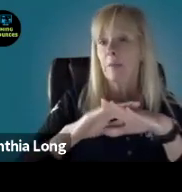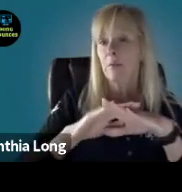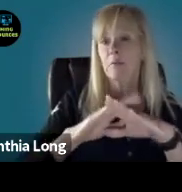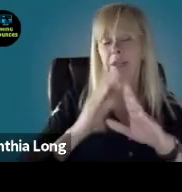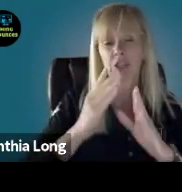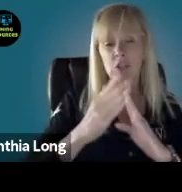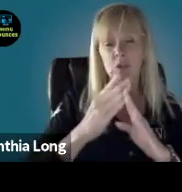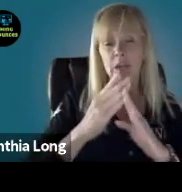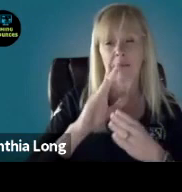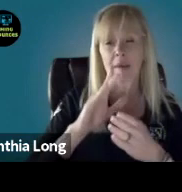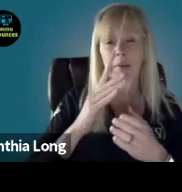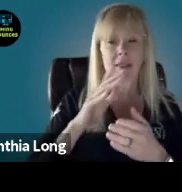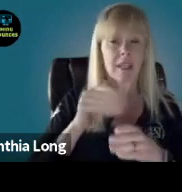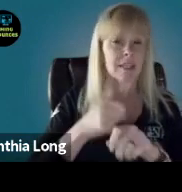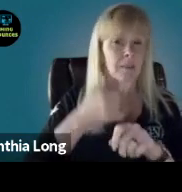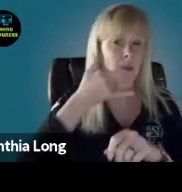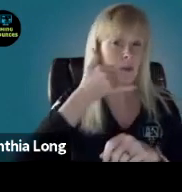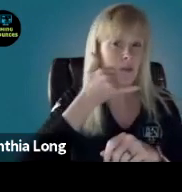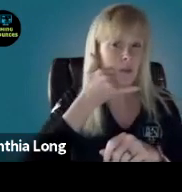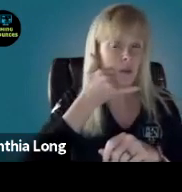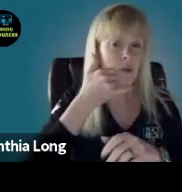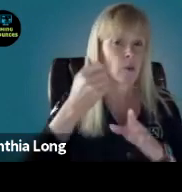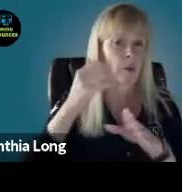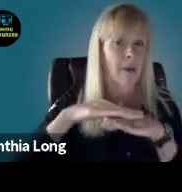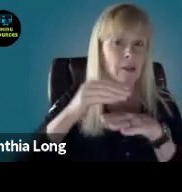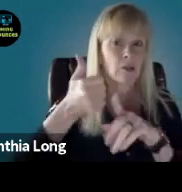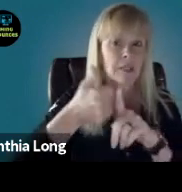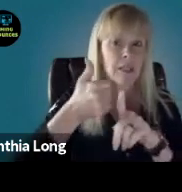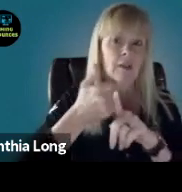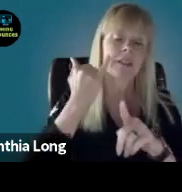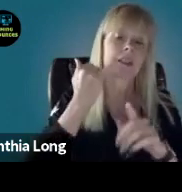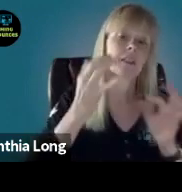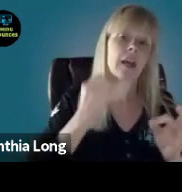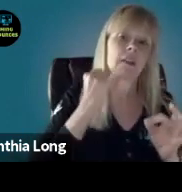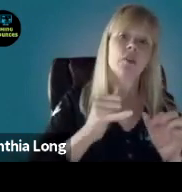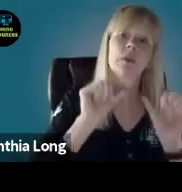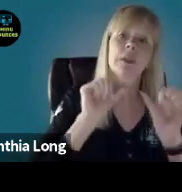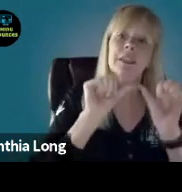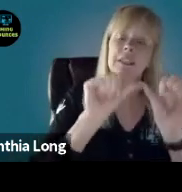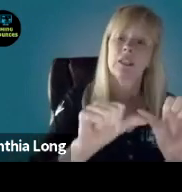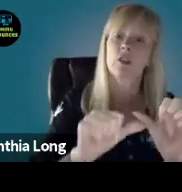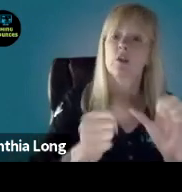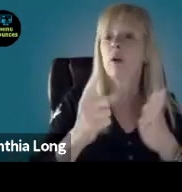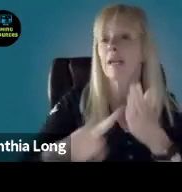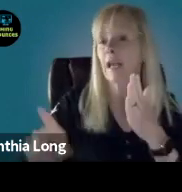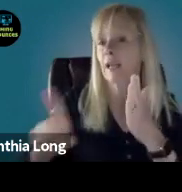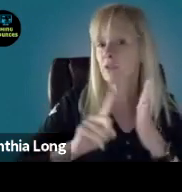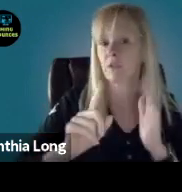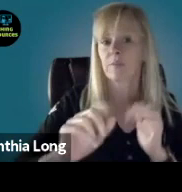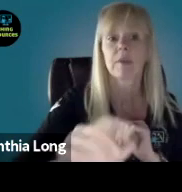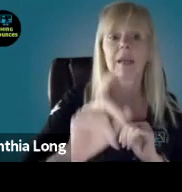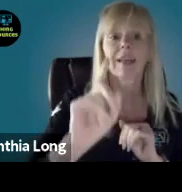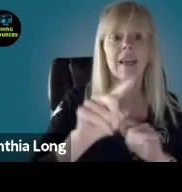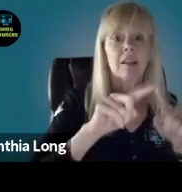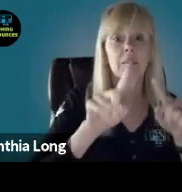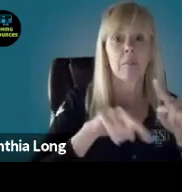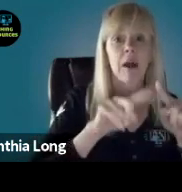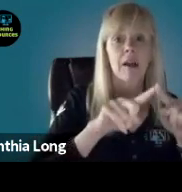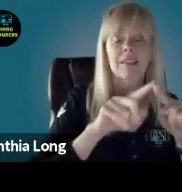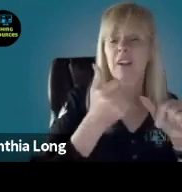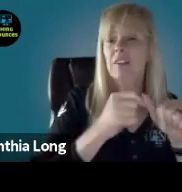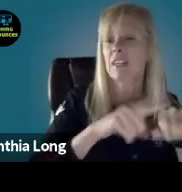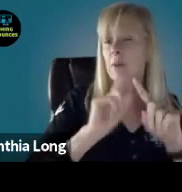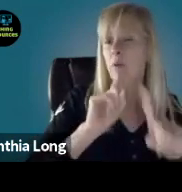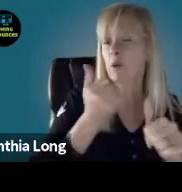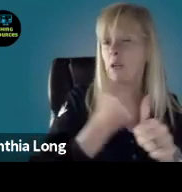warn people, be sure and maybe set something on your phone to remind yourself to decide if you want to continue or cancel. Down at the